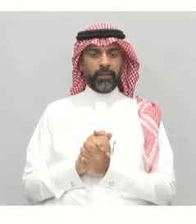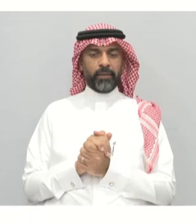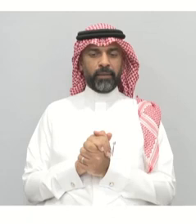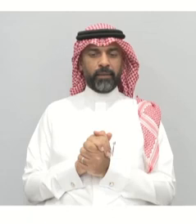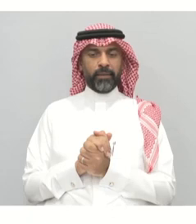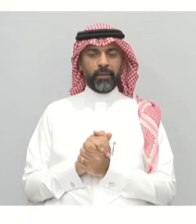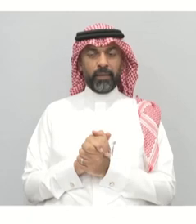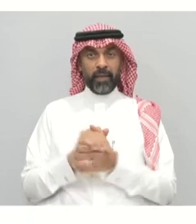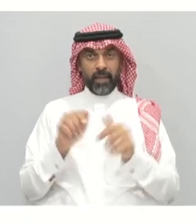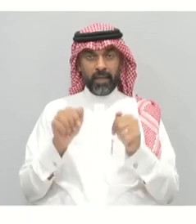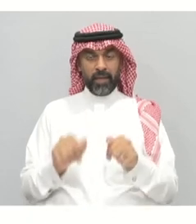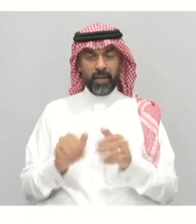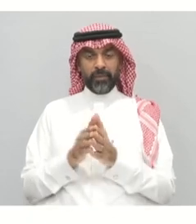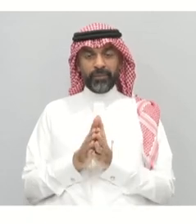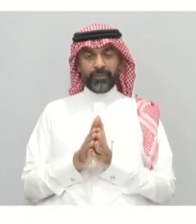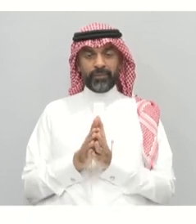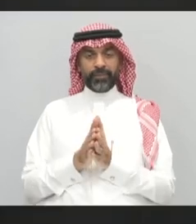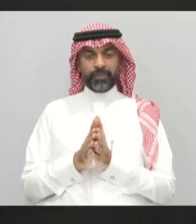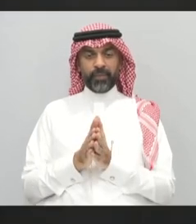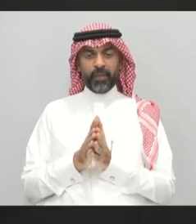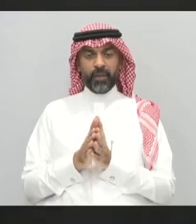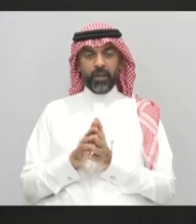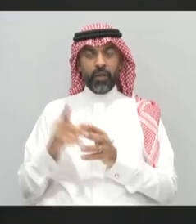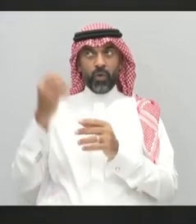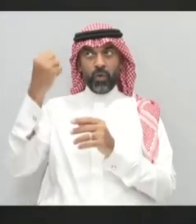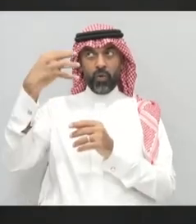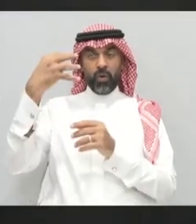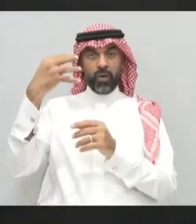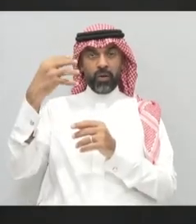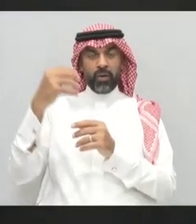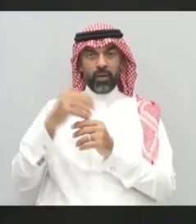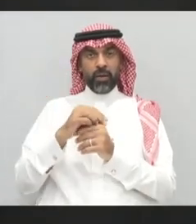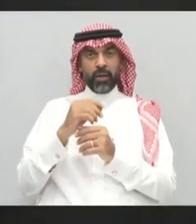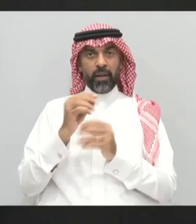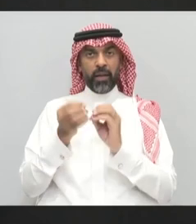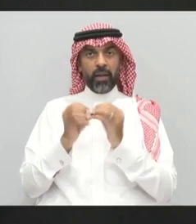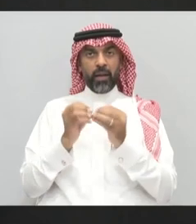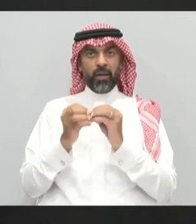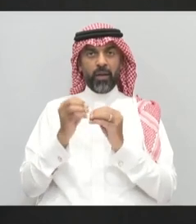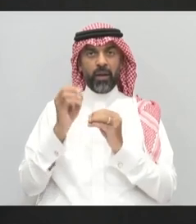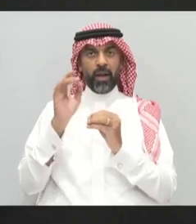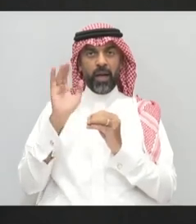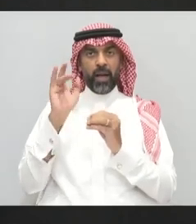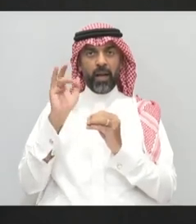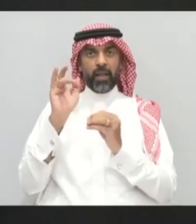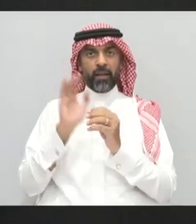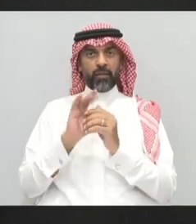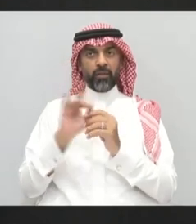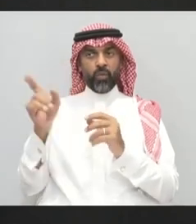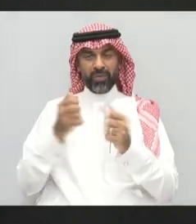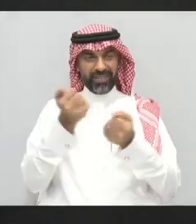Okay, now, yes, it is green. Green for? Yes, cars to